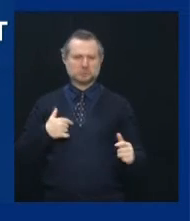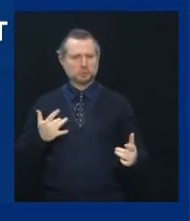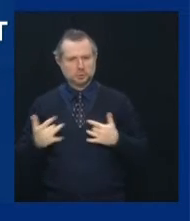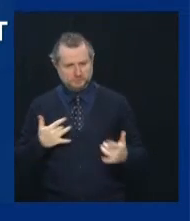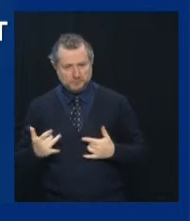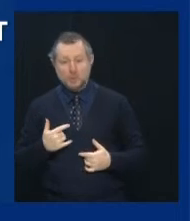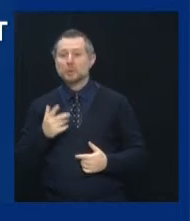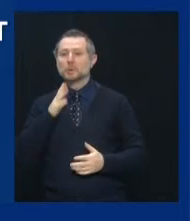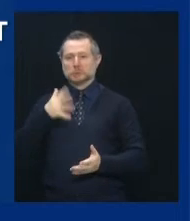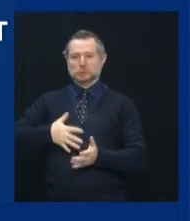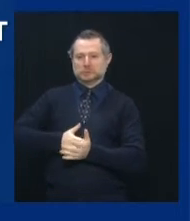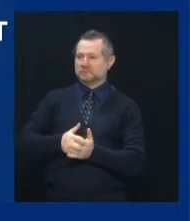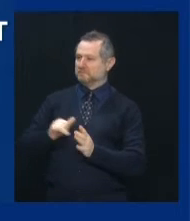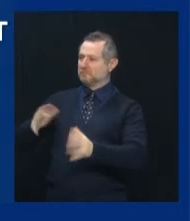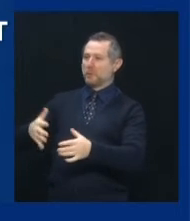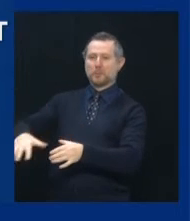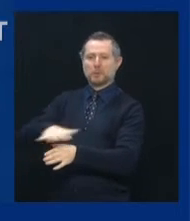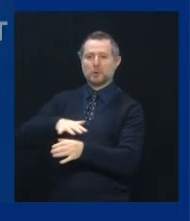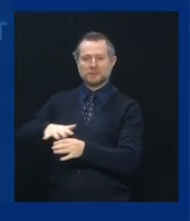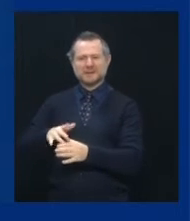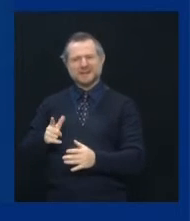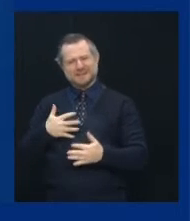finishing that is extraordinarily important.